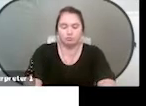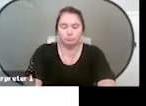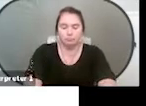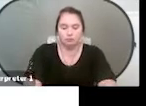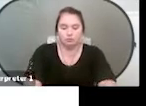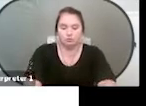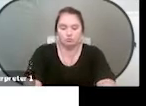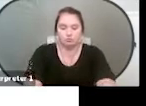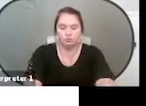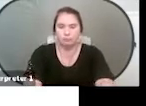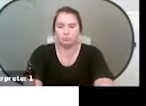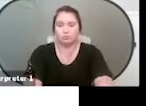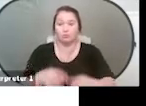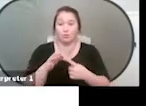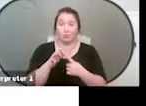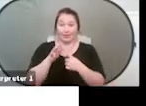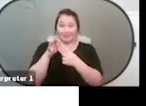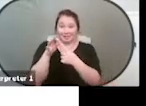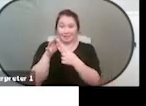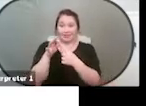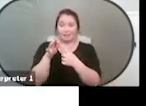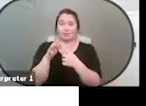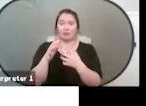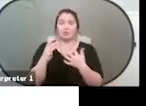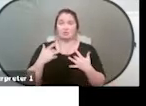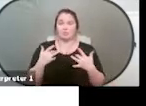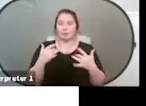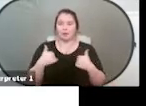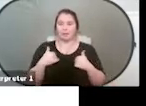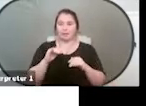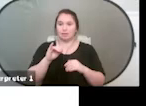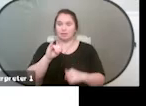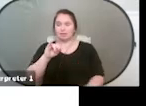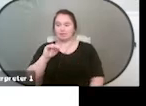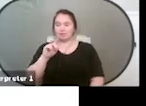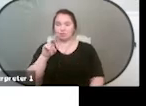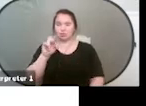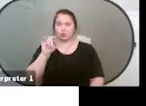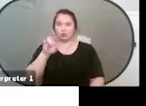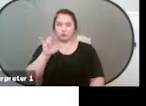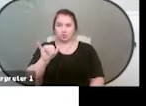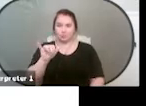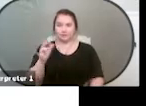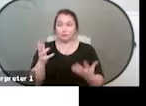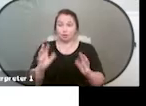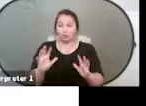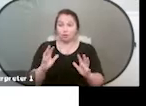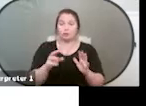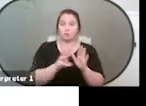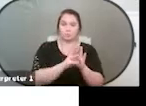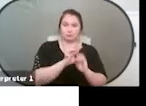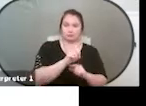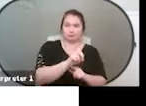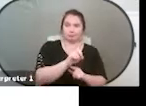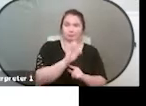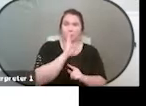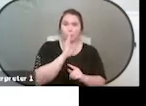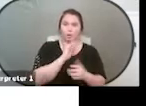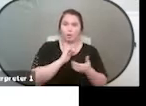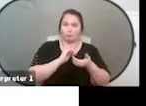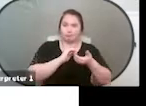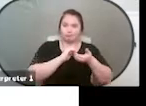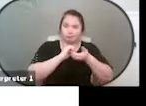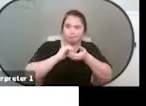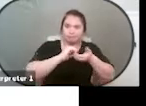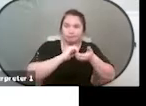there's a partnership typically with industry. In this case, the school district would be the partner, and we would collaborate